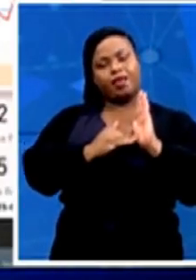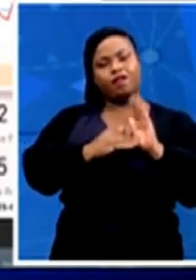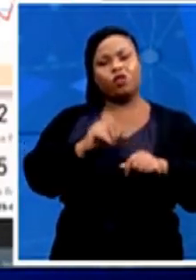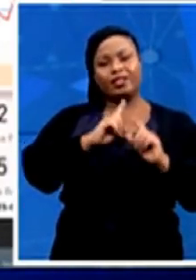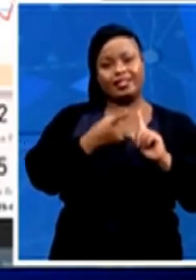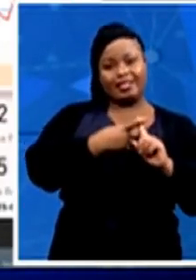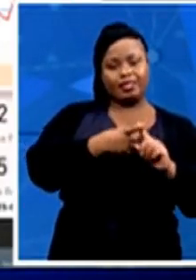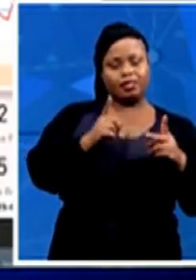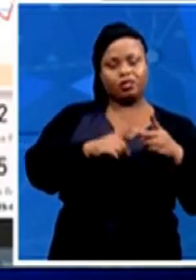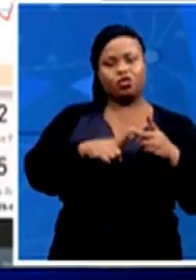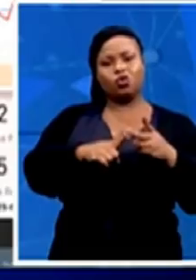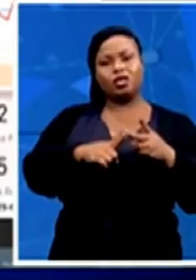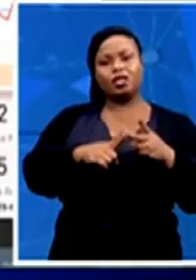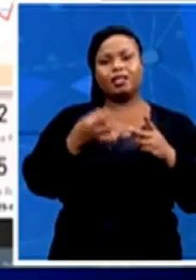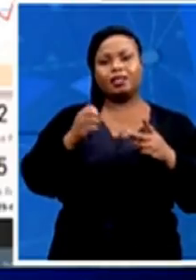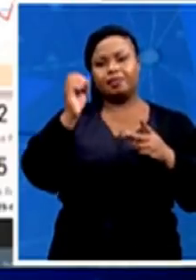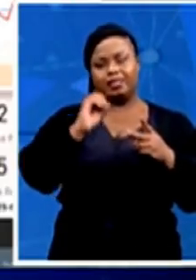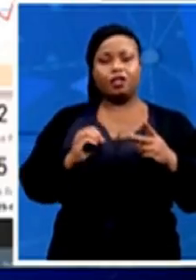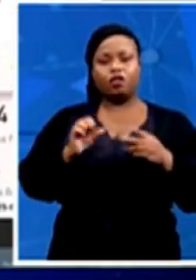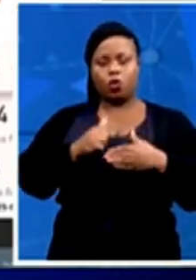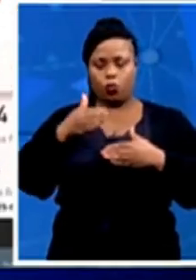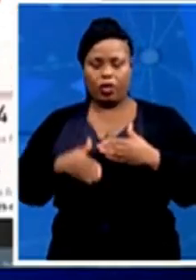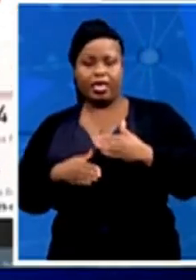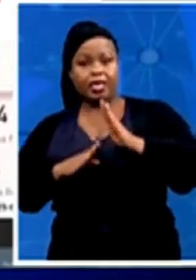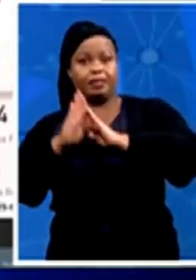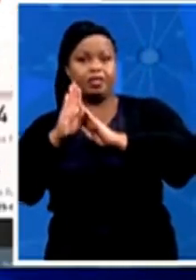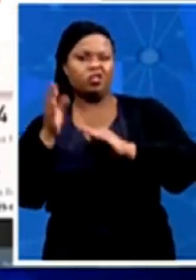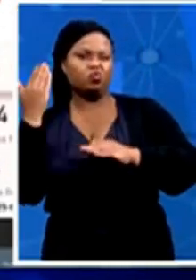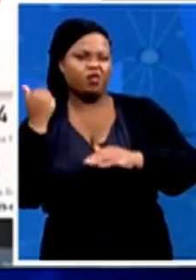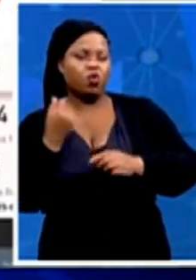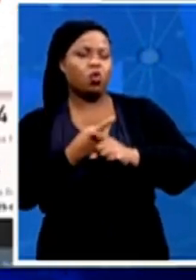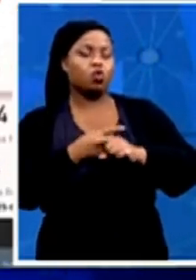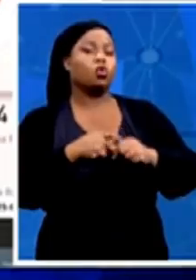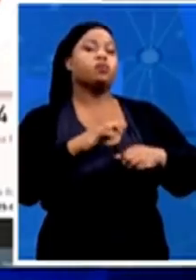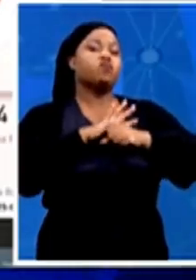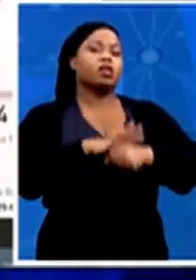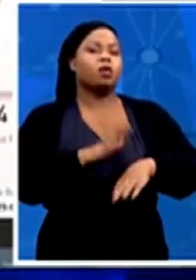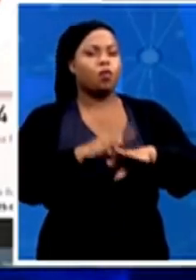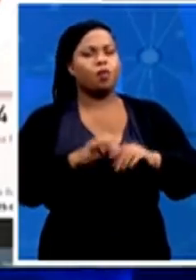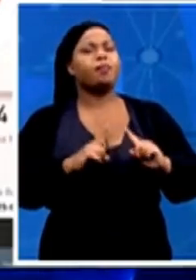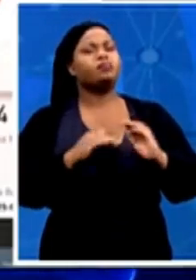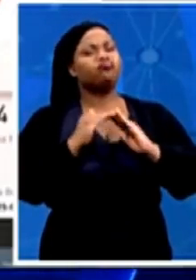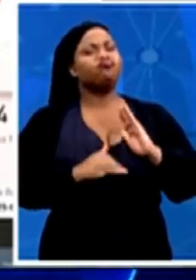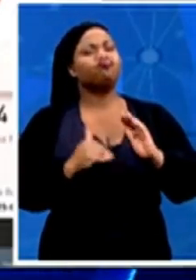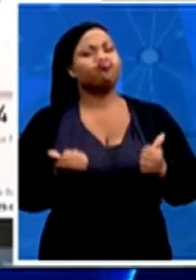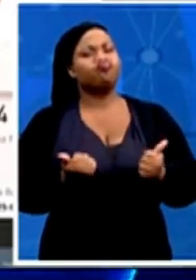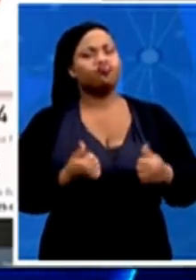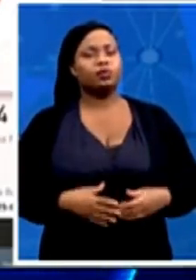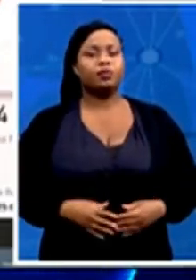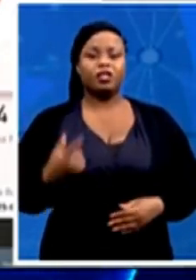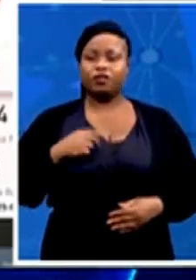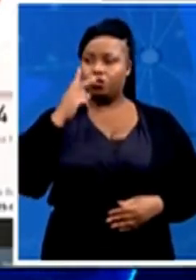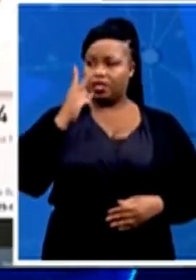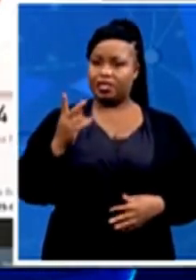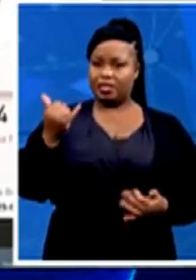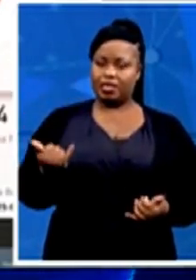weekend peaks, which is when the pressure is the highest. If we look at the unrest, the impact